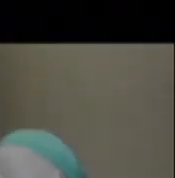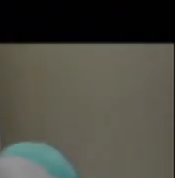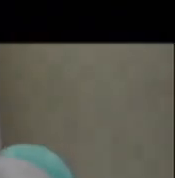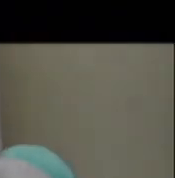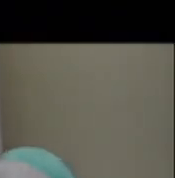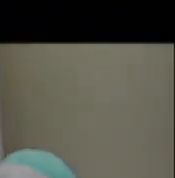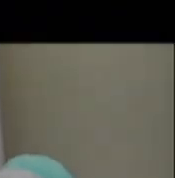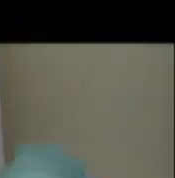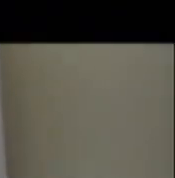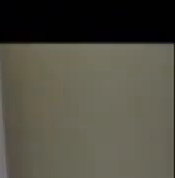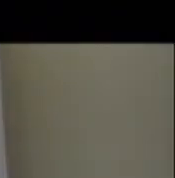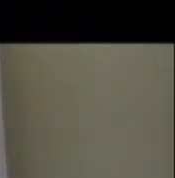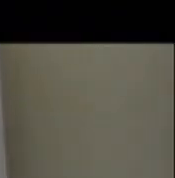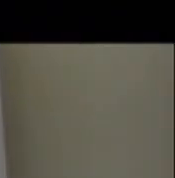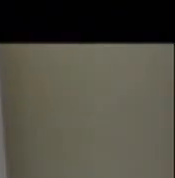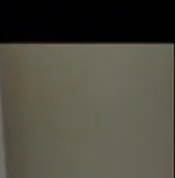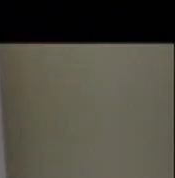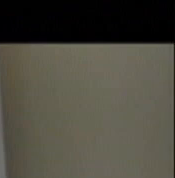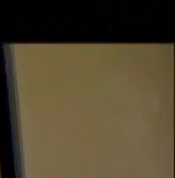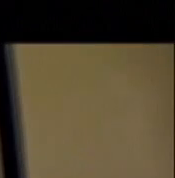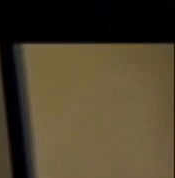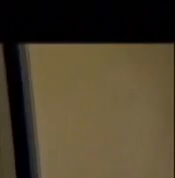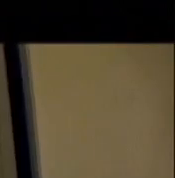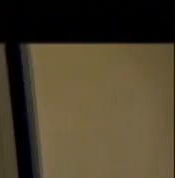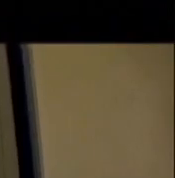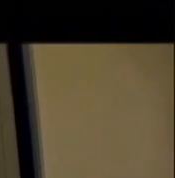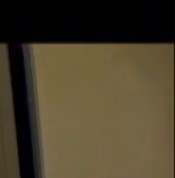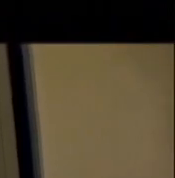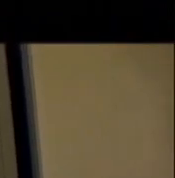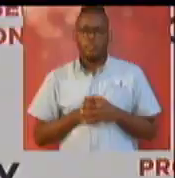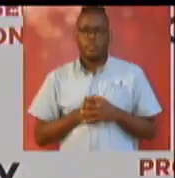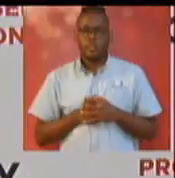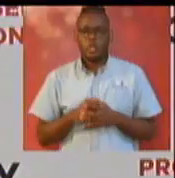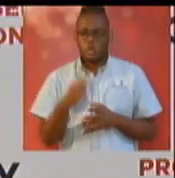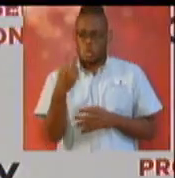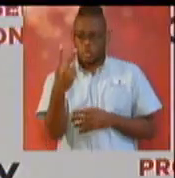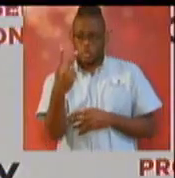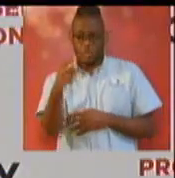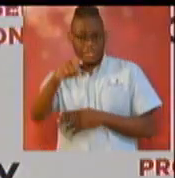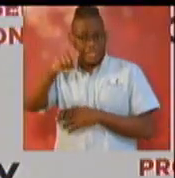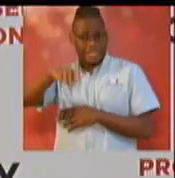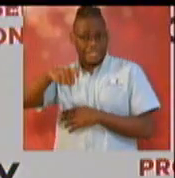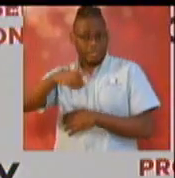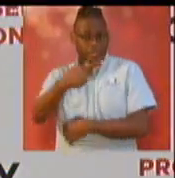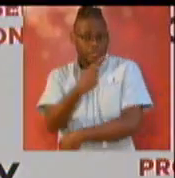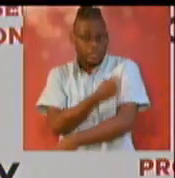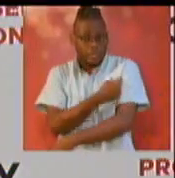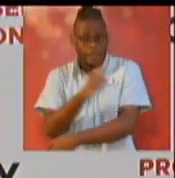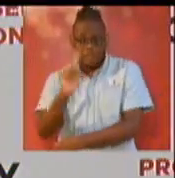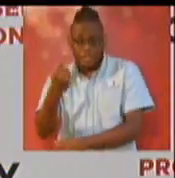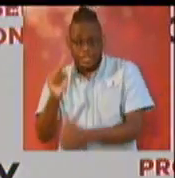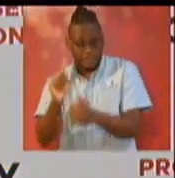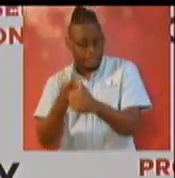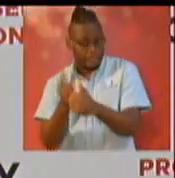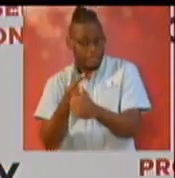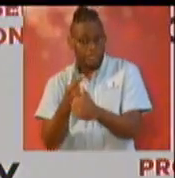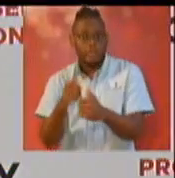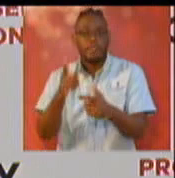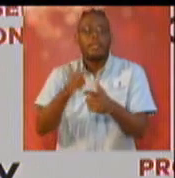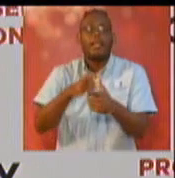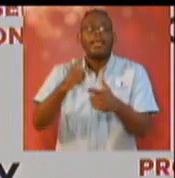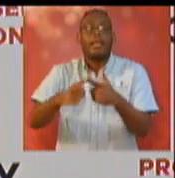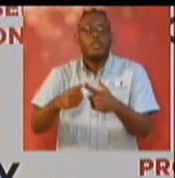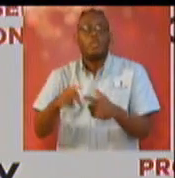time, Mr. Deyalsingh said the vaccine is currently a 2-dose vaccine. So you get 1 shot today and another